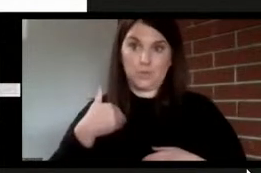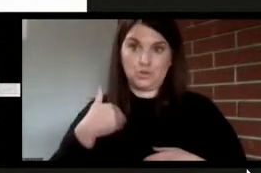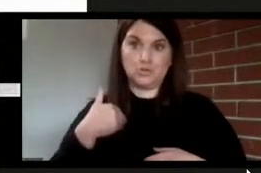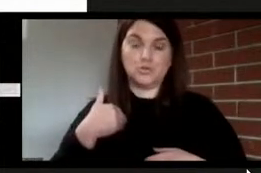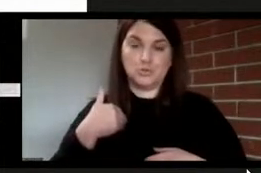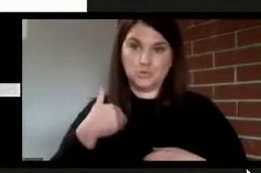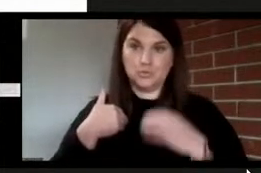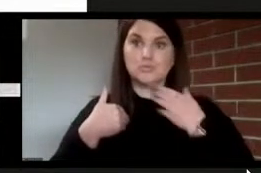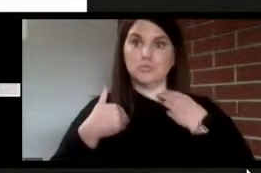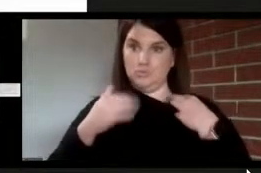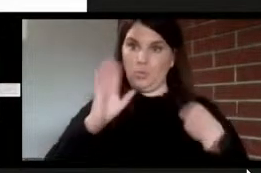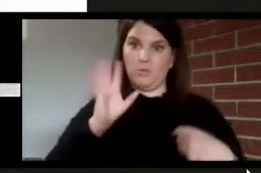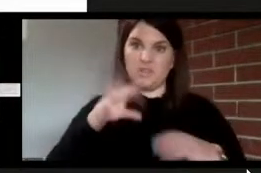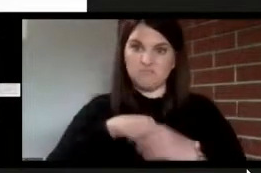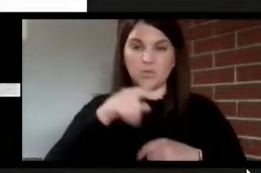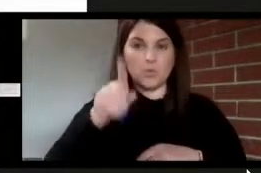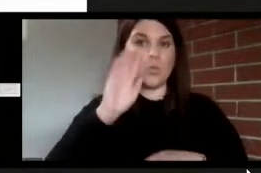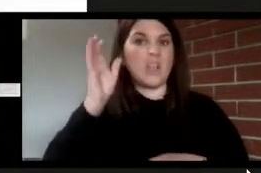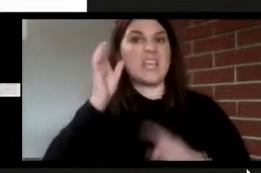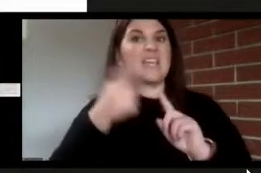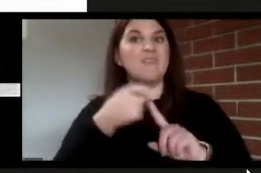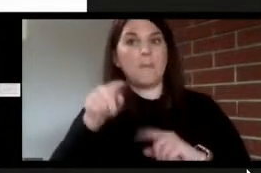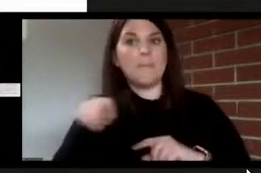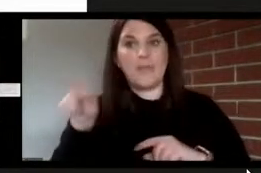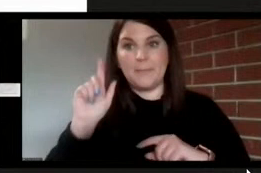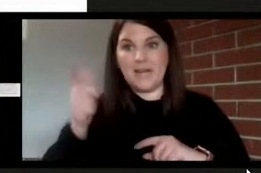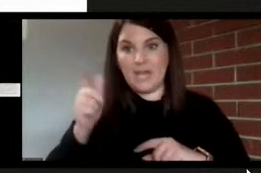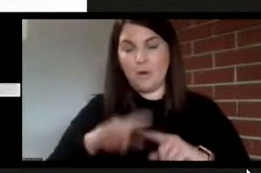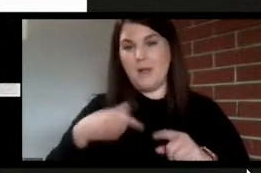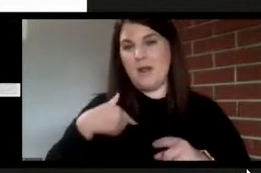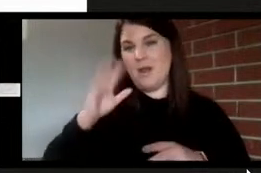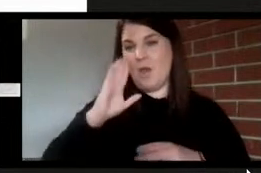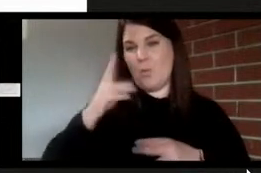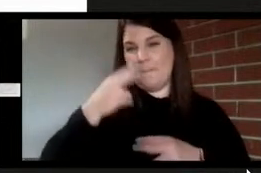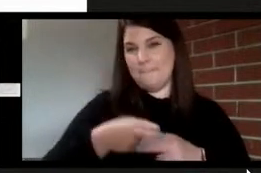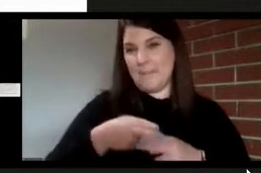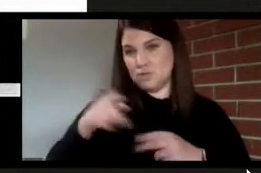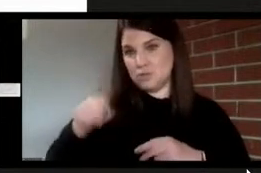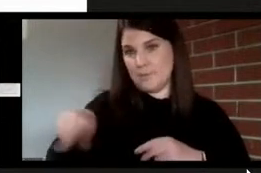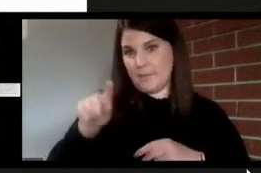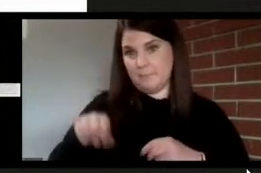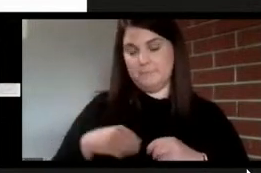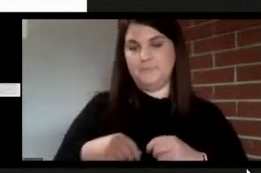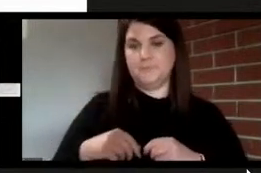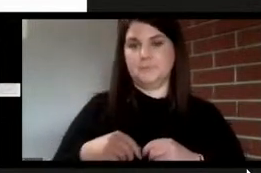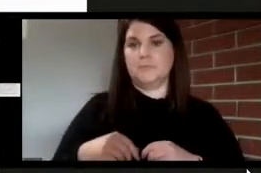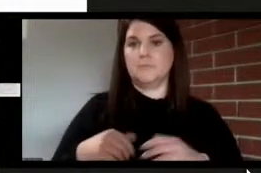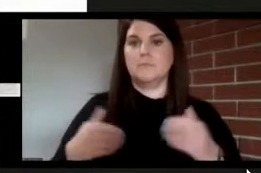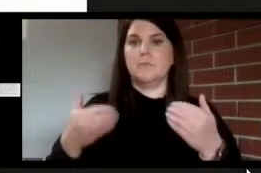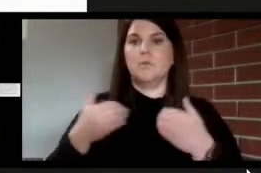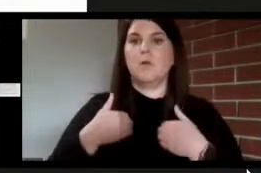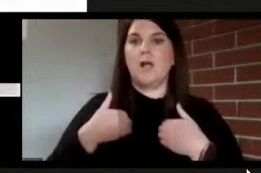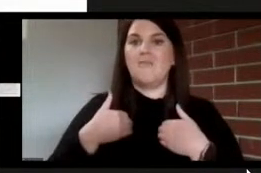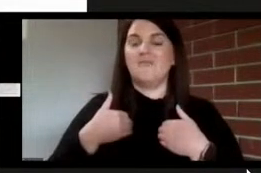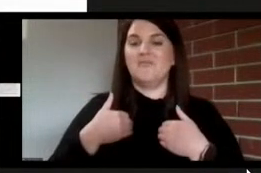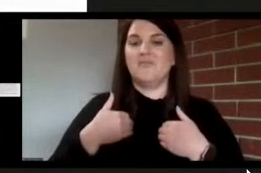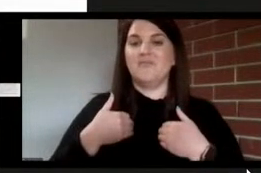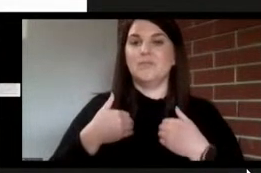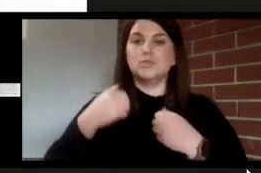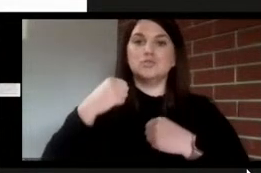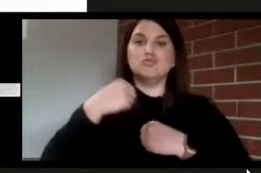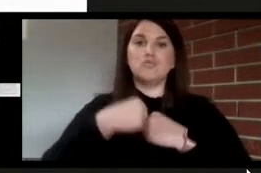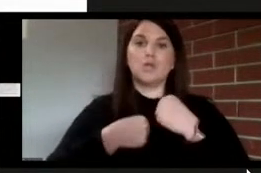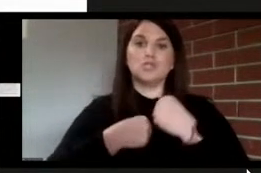will hear from them later on, but I'll mention them briefly. We have our structural drivers